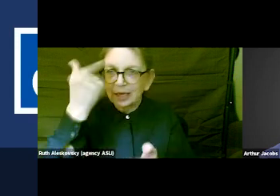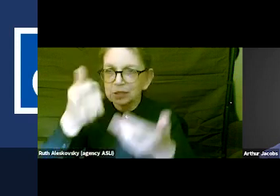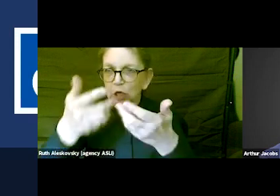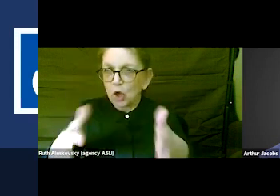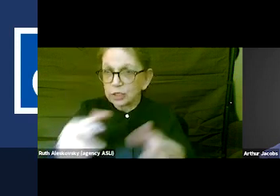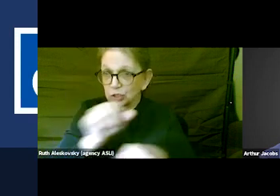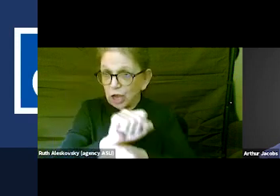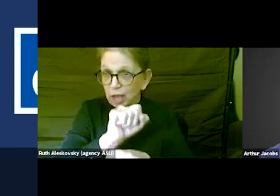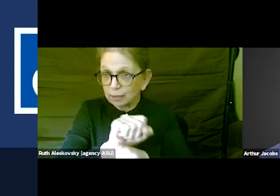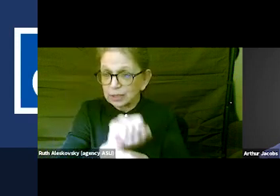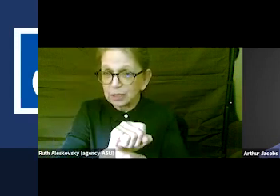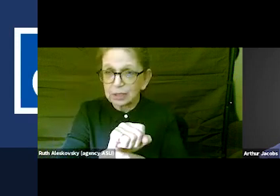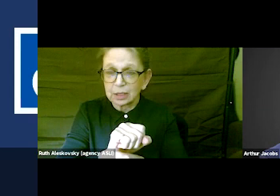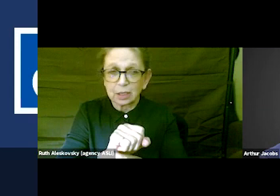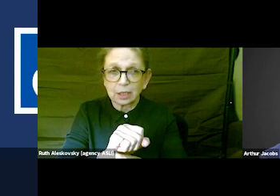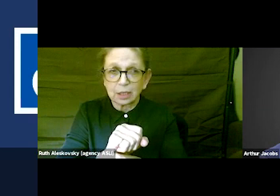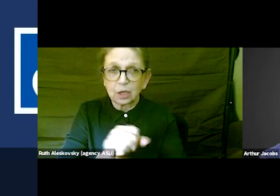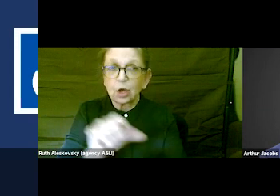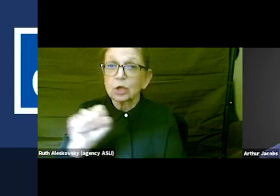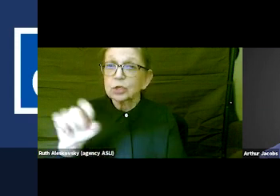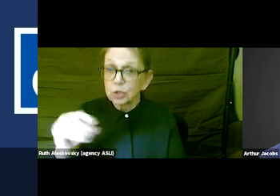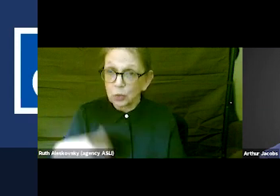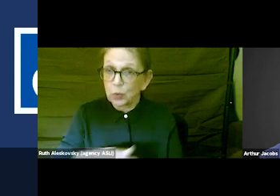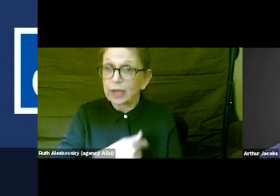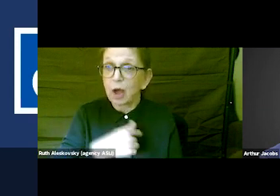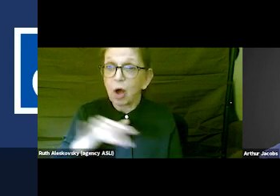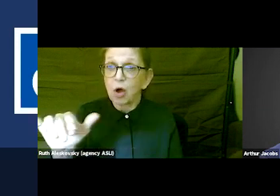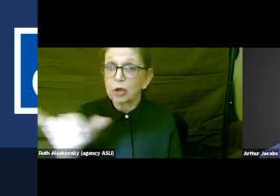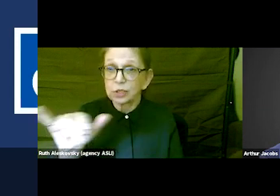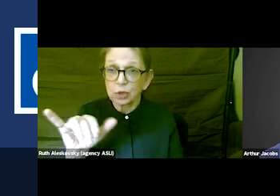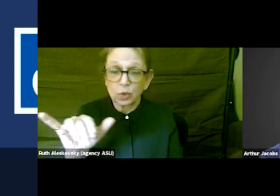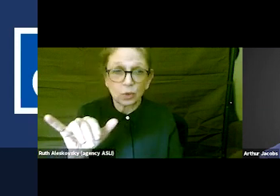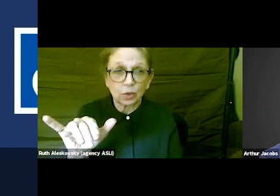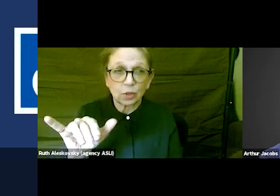and so we also